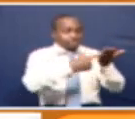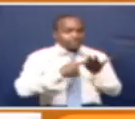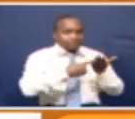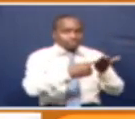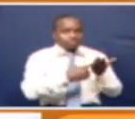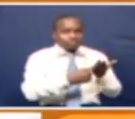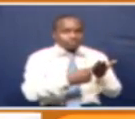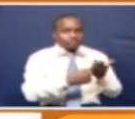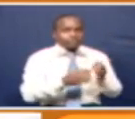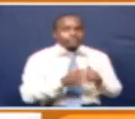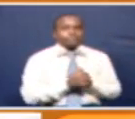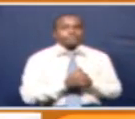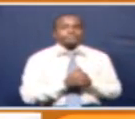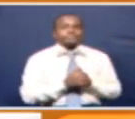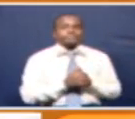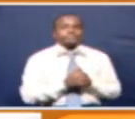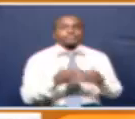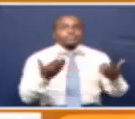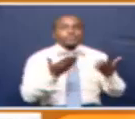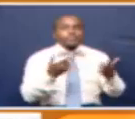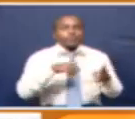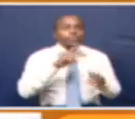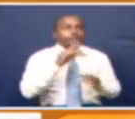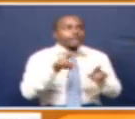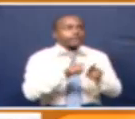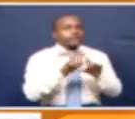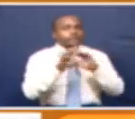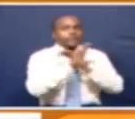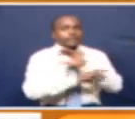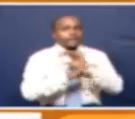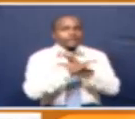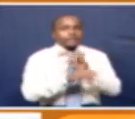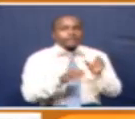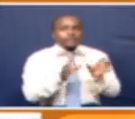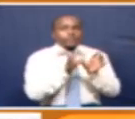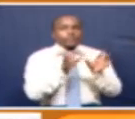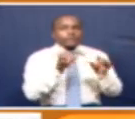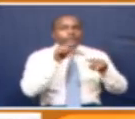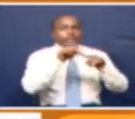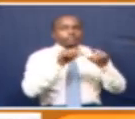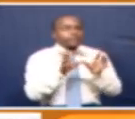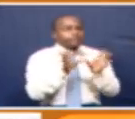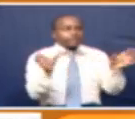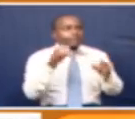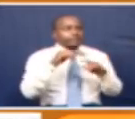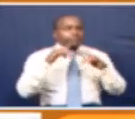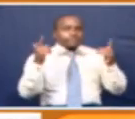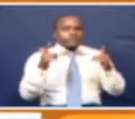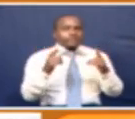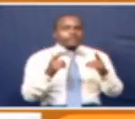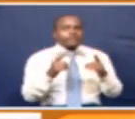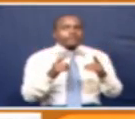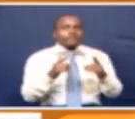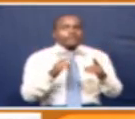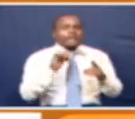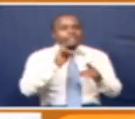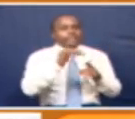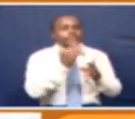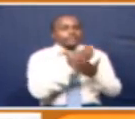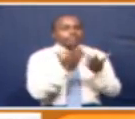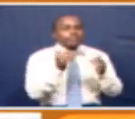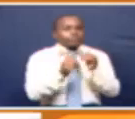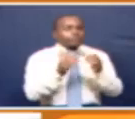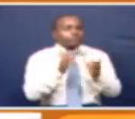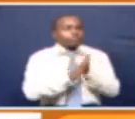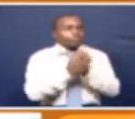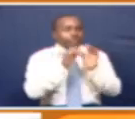we continue to talk about it. Where we are as a country, we are so divided, Hussein. And that is something that no one can run away from. We